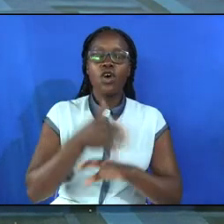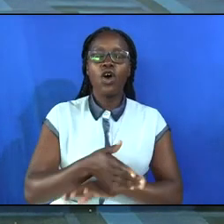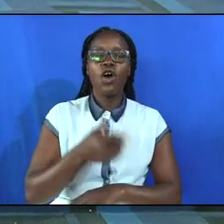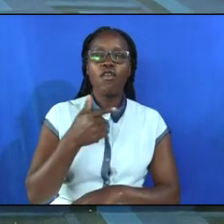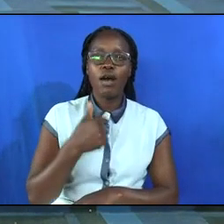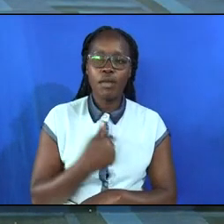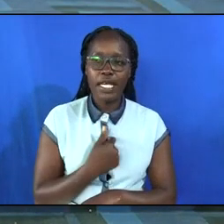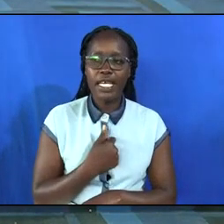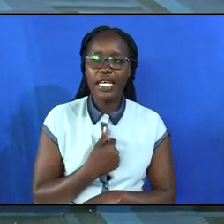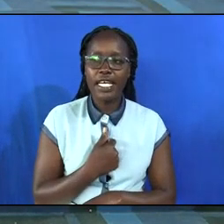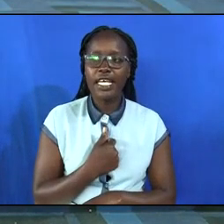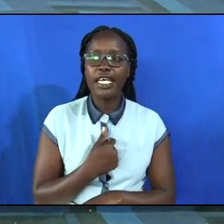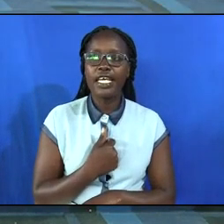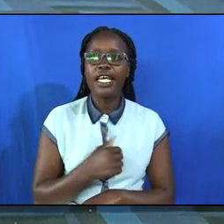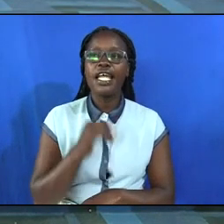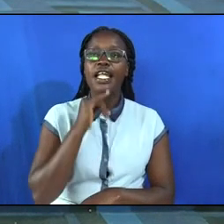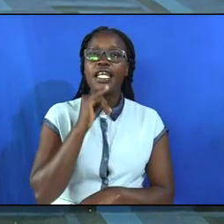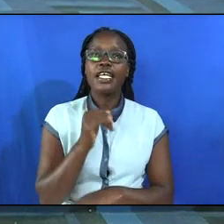banner over me.